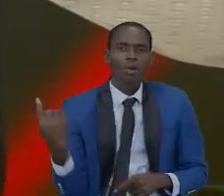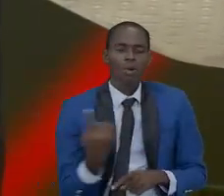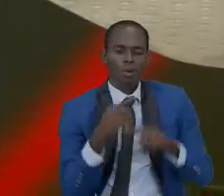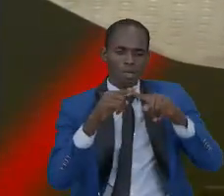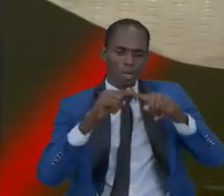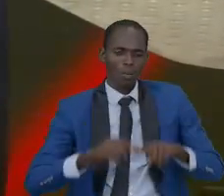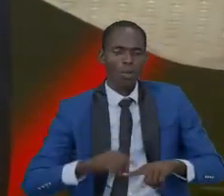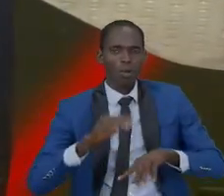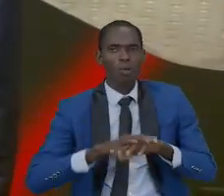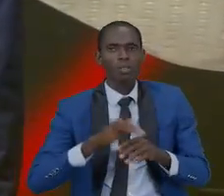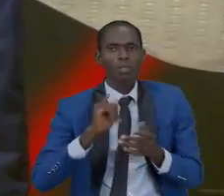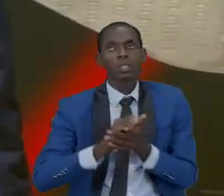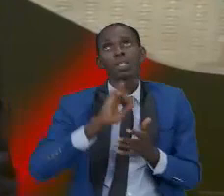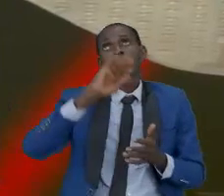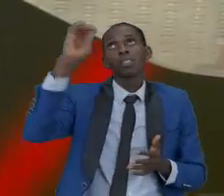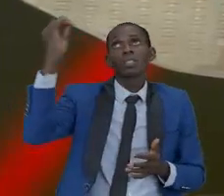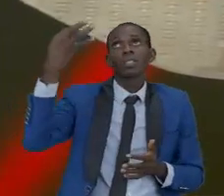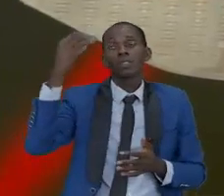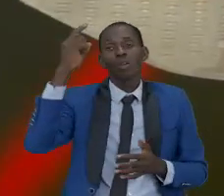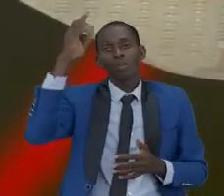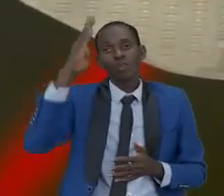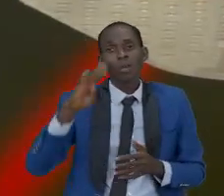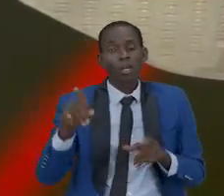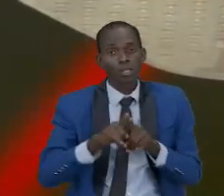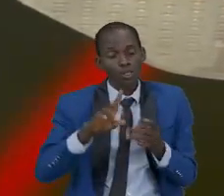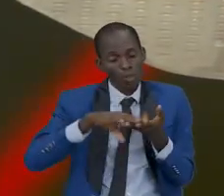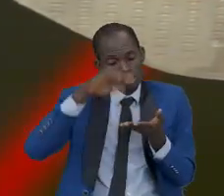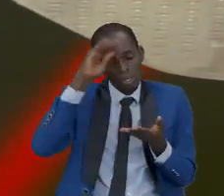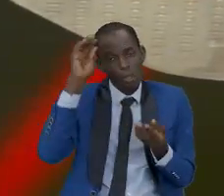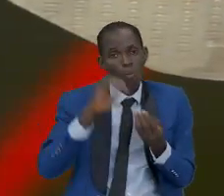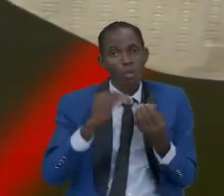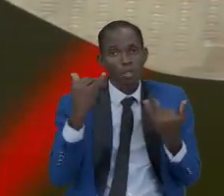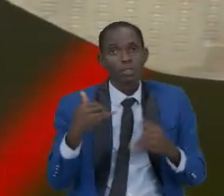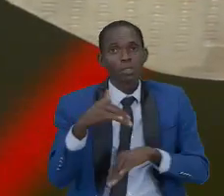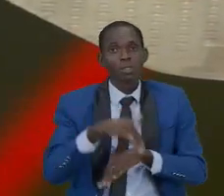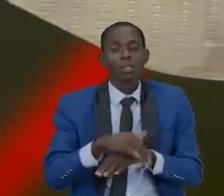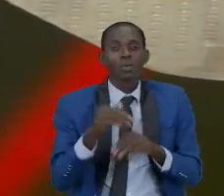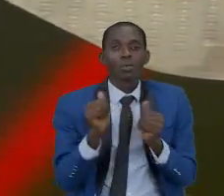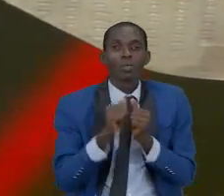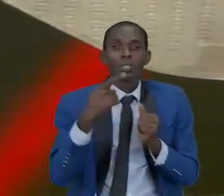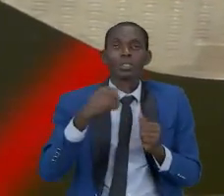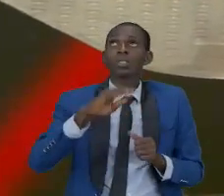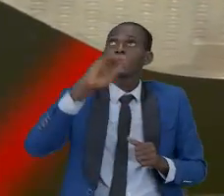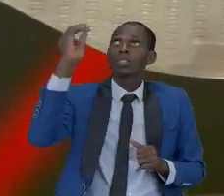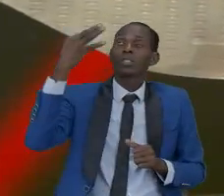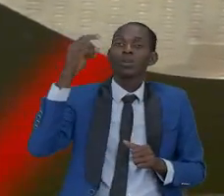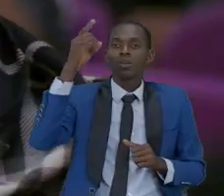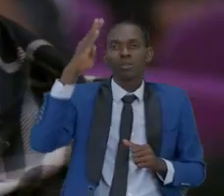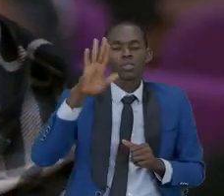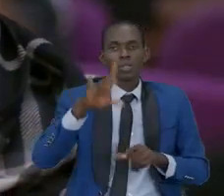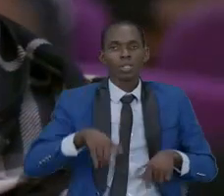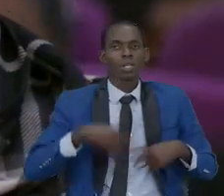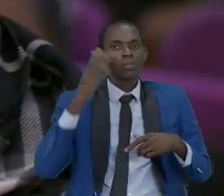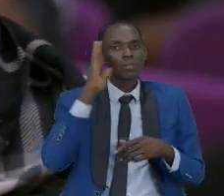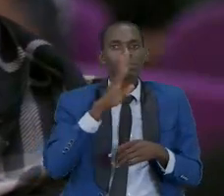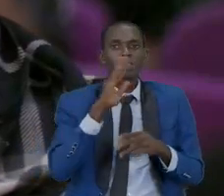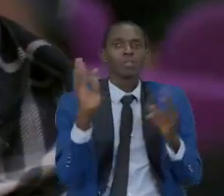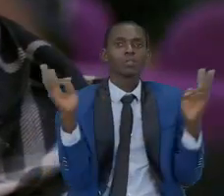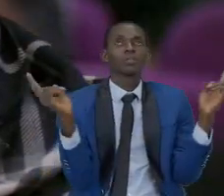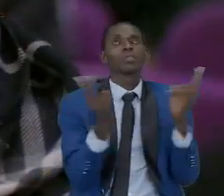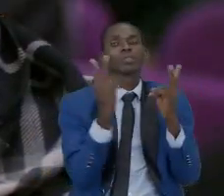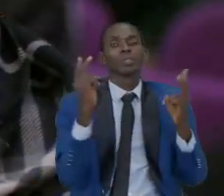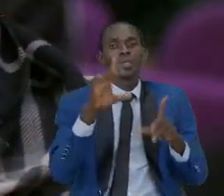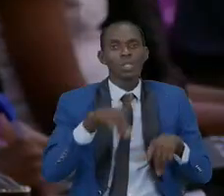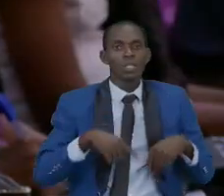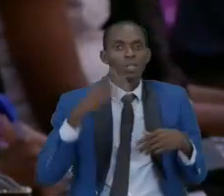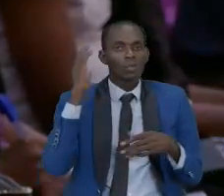that grace of God and as rely more from night on the grace of God your life will be victorious your